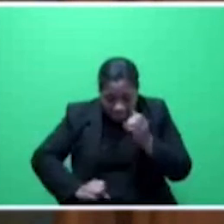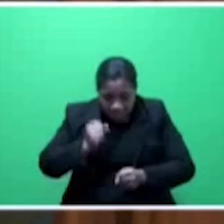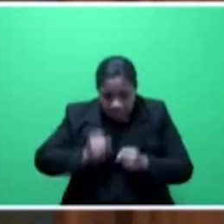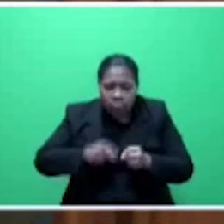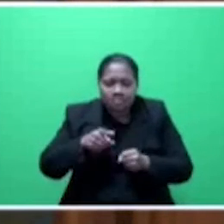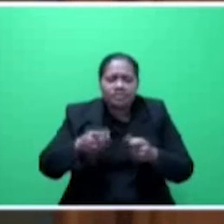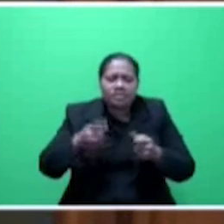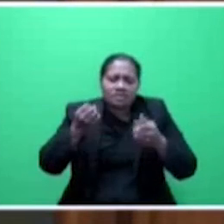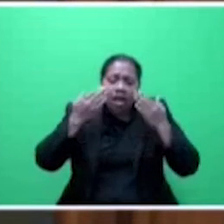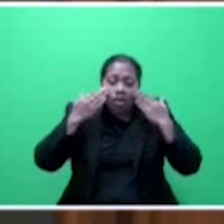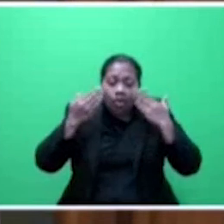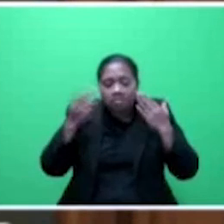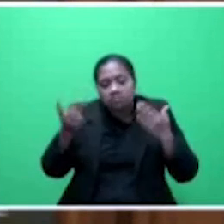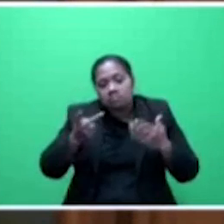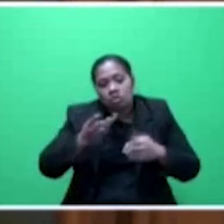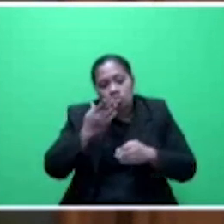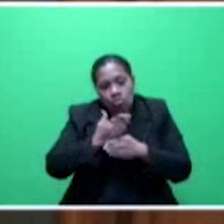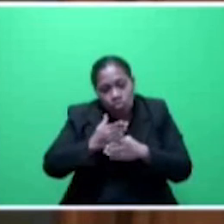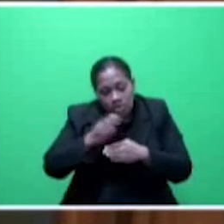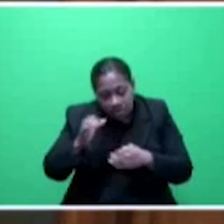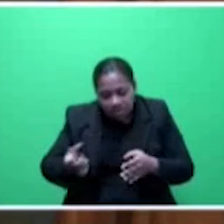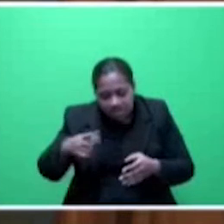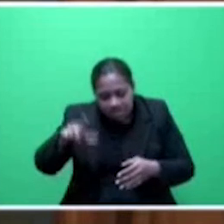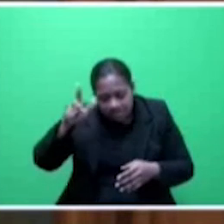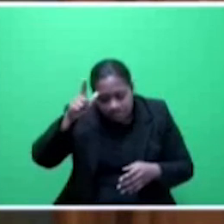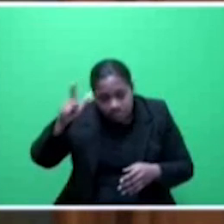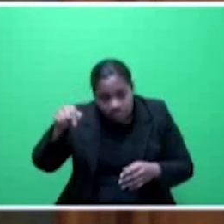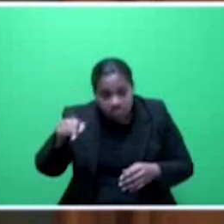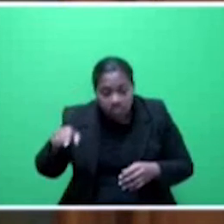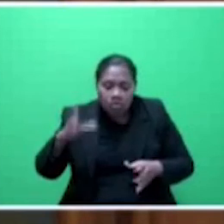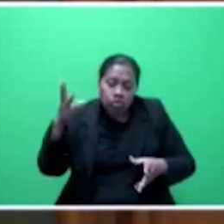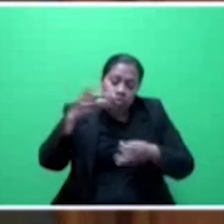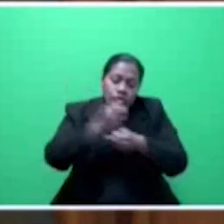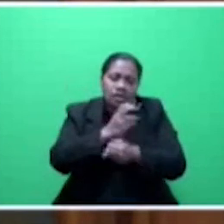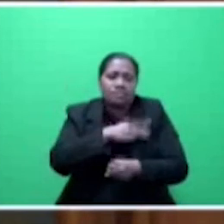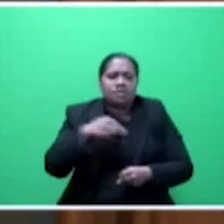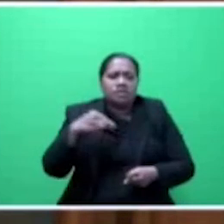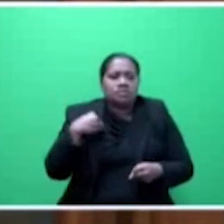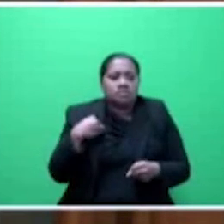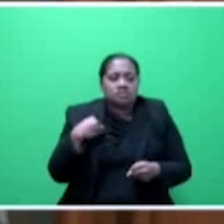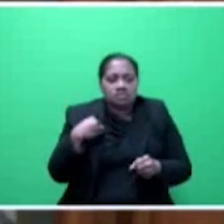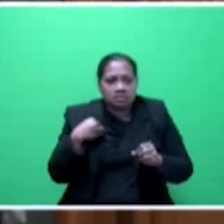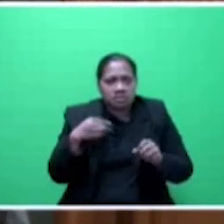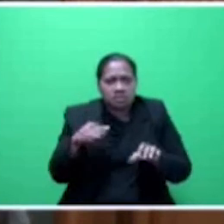both workers and employers. In total, the ministry covered